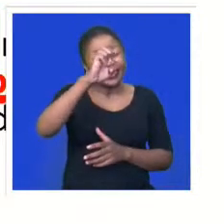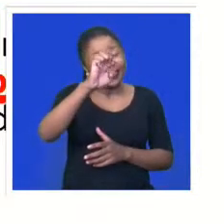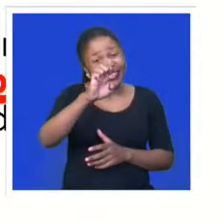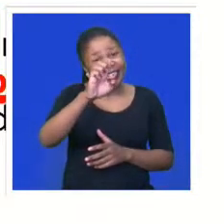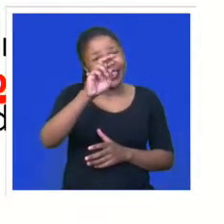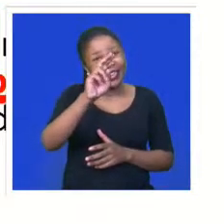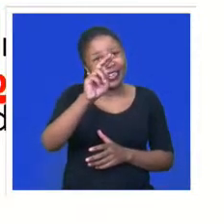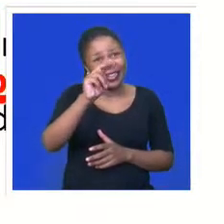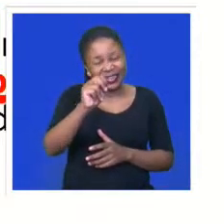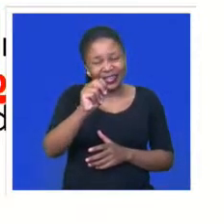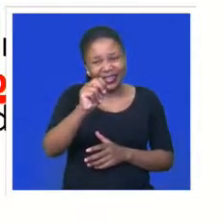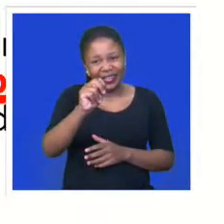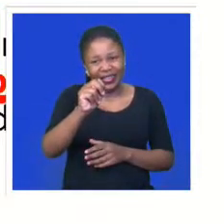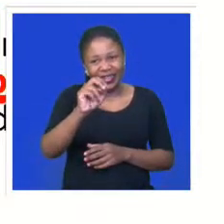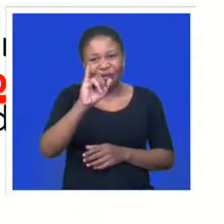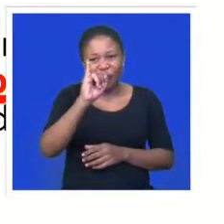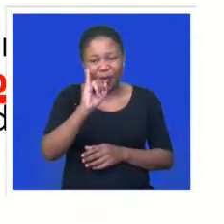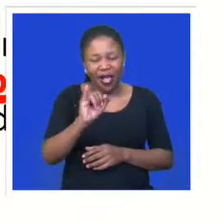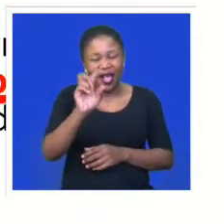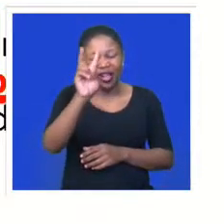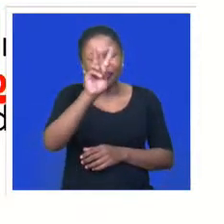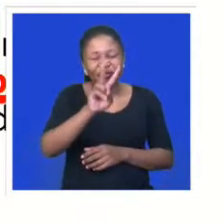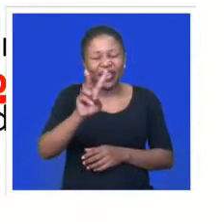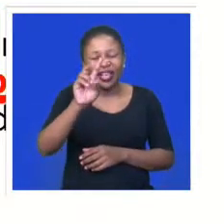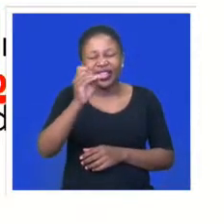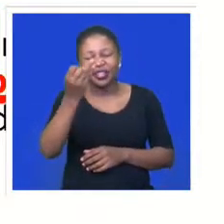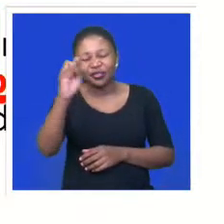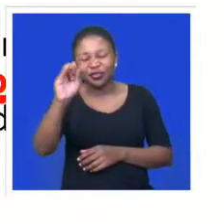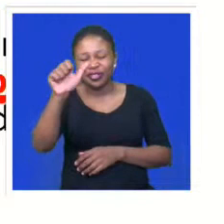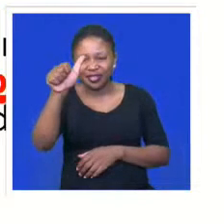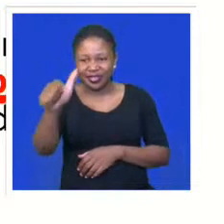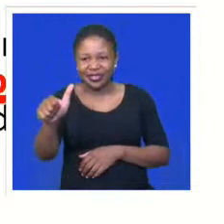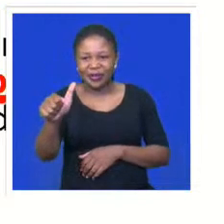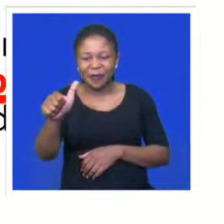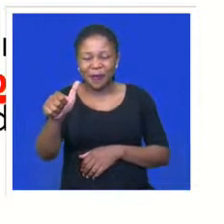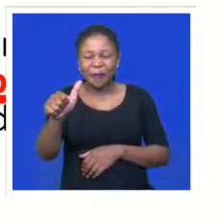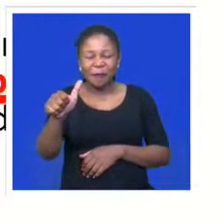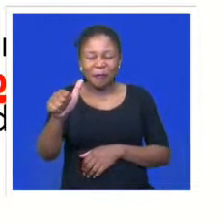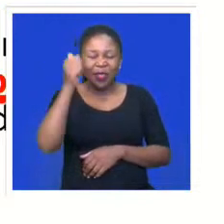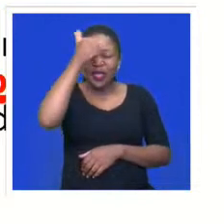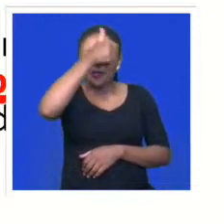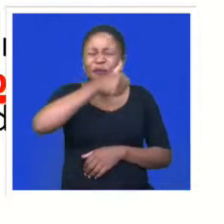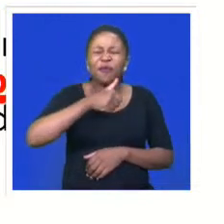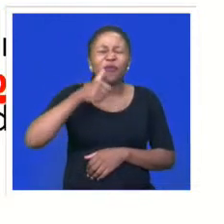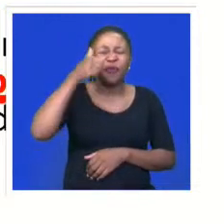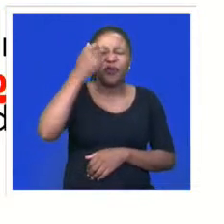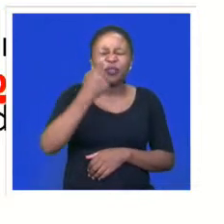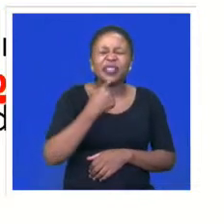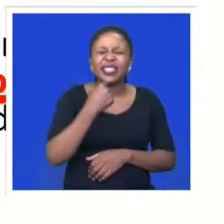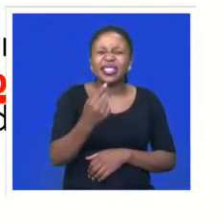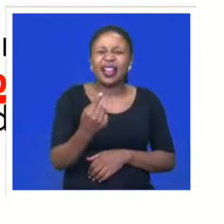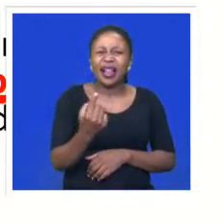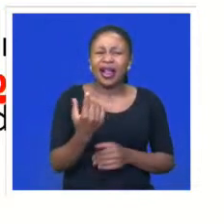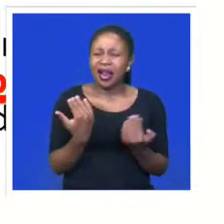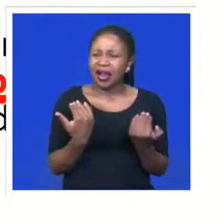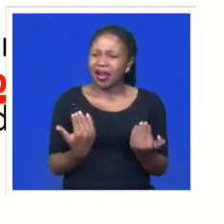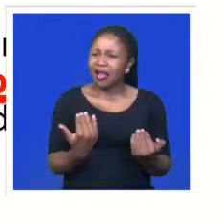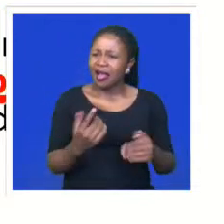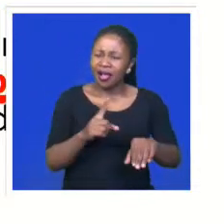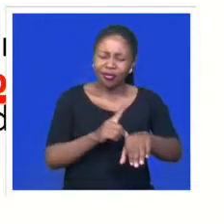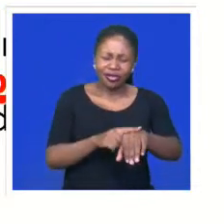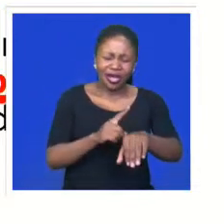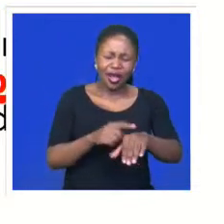says God, and God said, let us make man in our